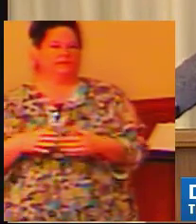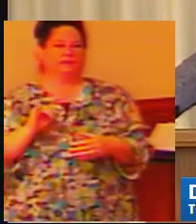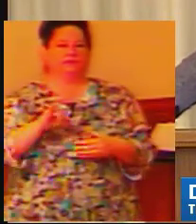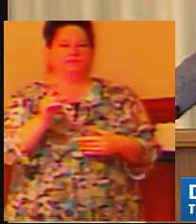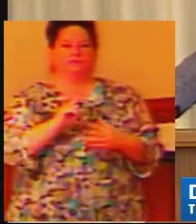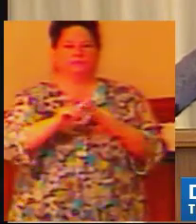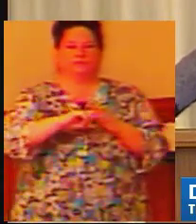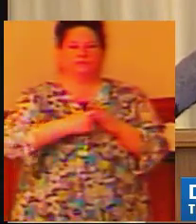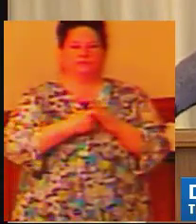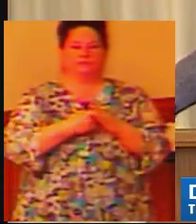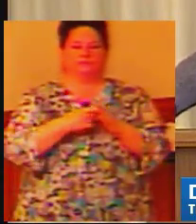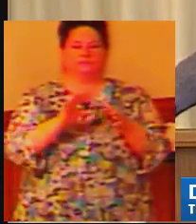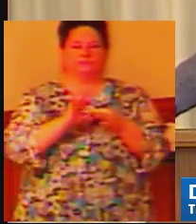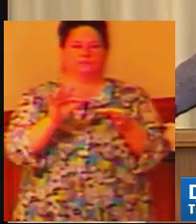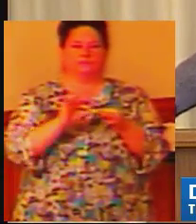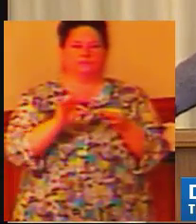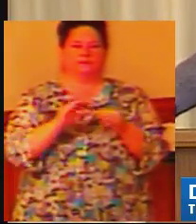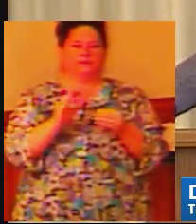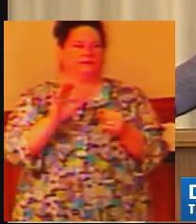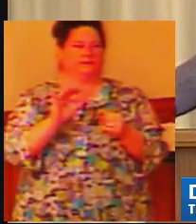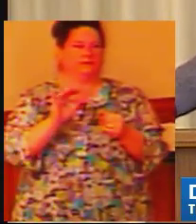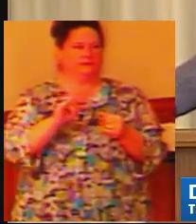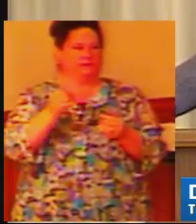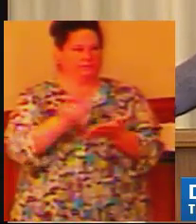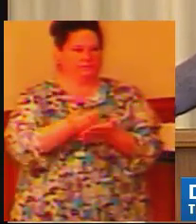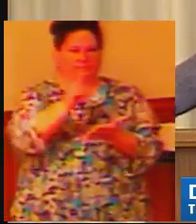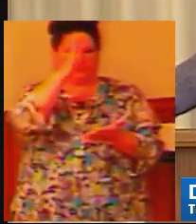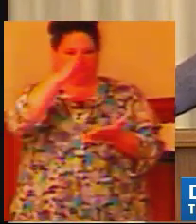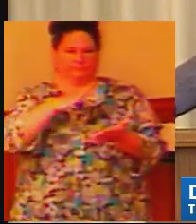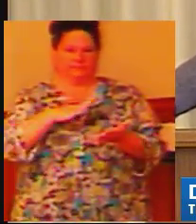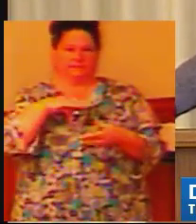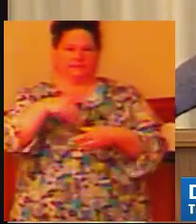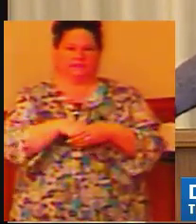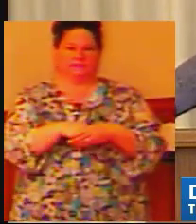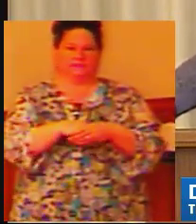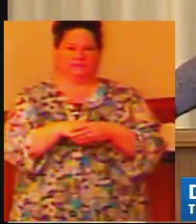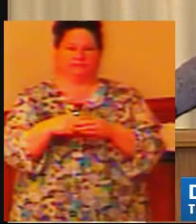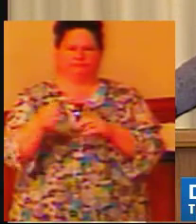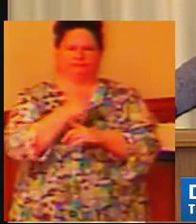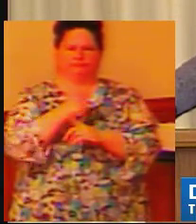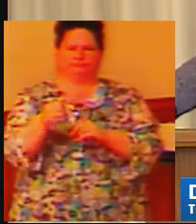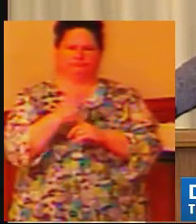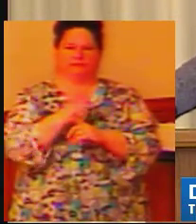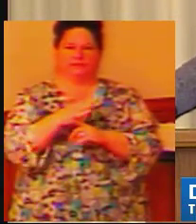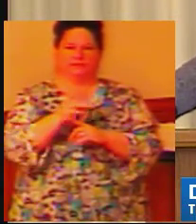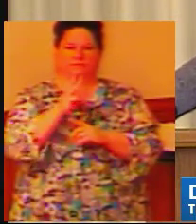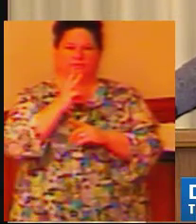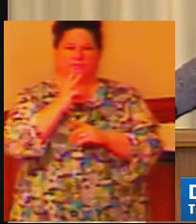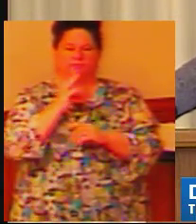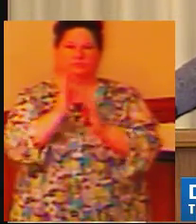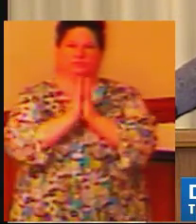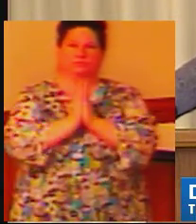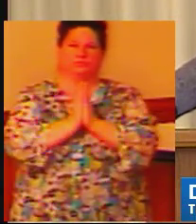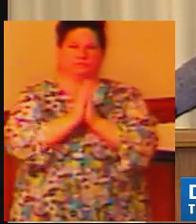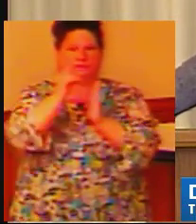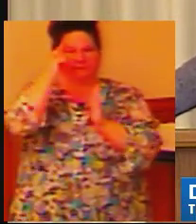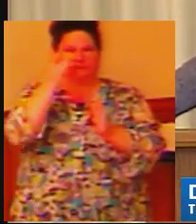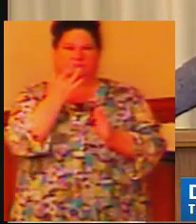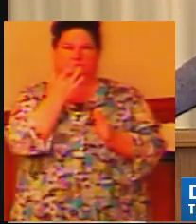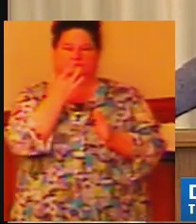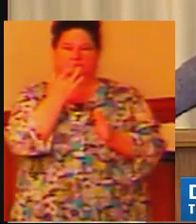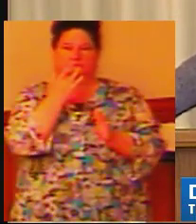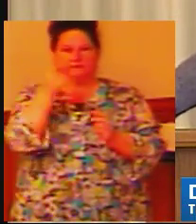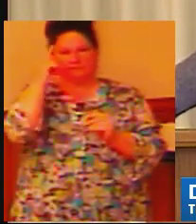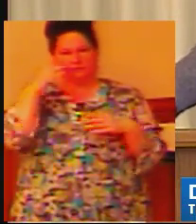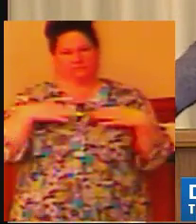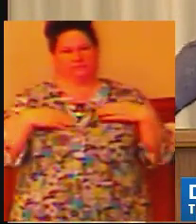man is in there, in torment, and even a drop of water he prays for to be put on his tongue to give him